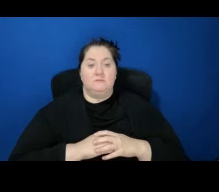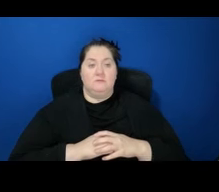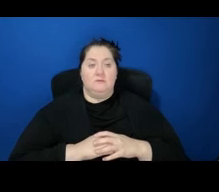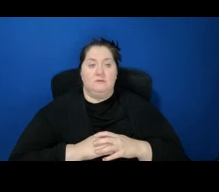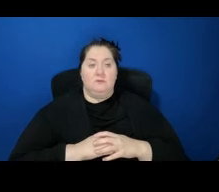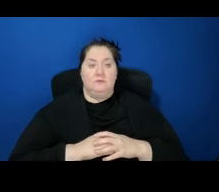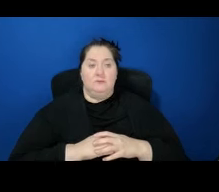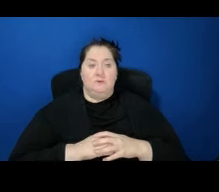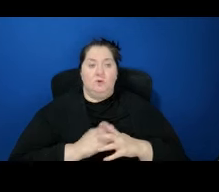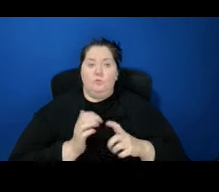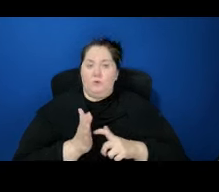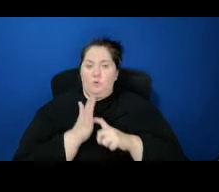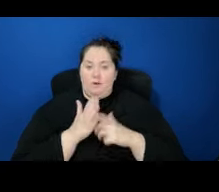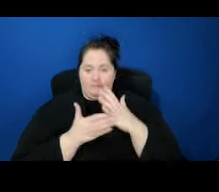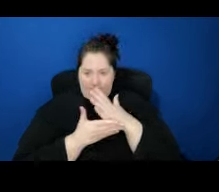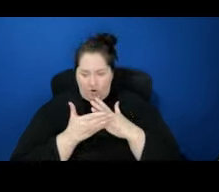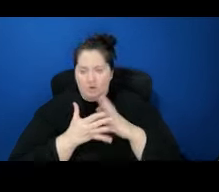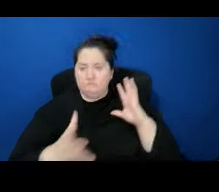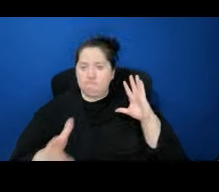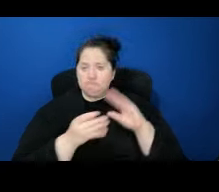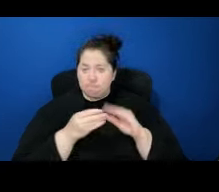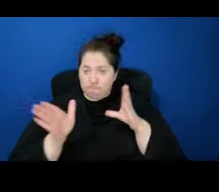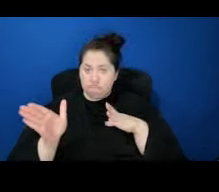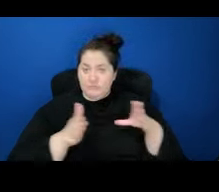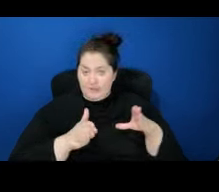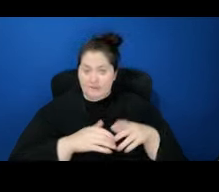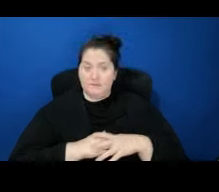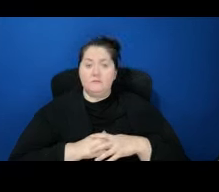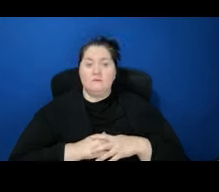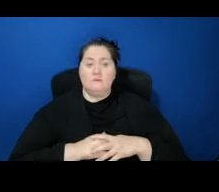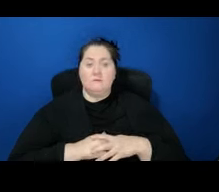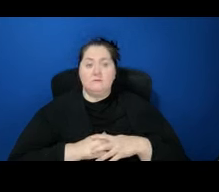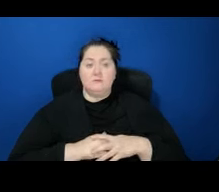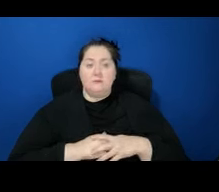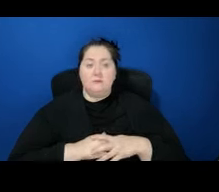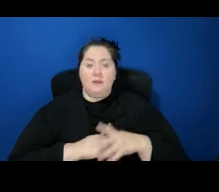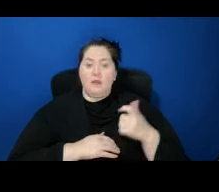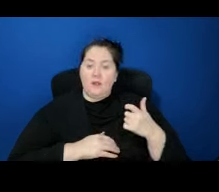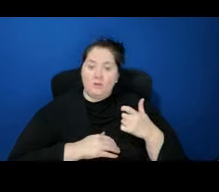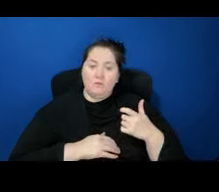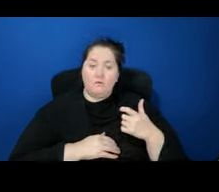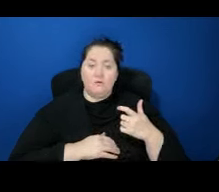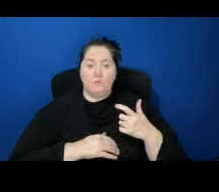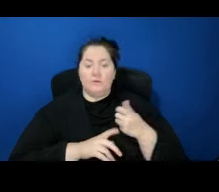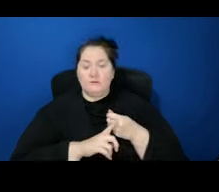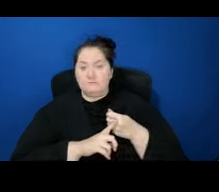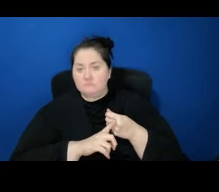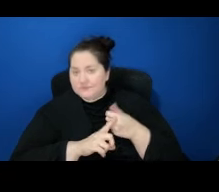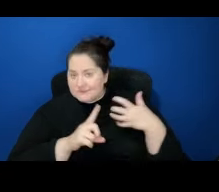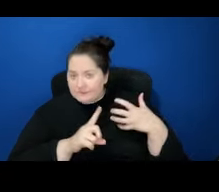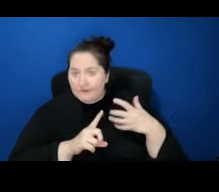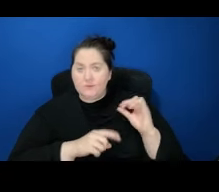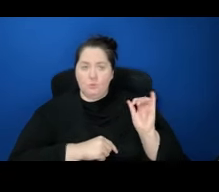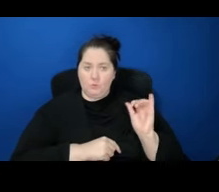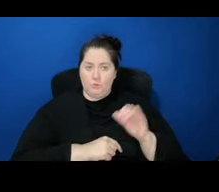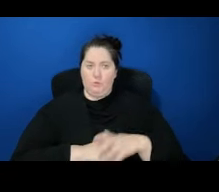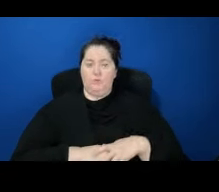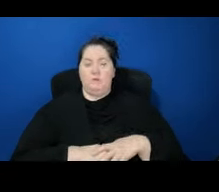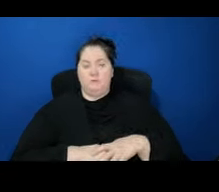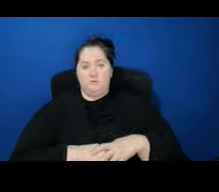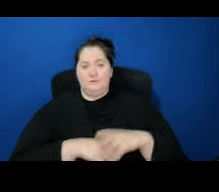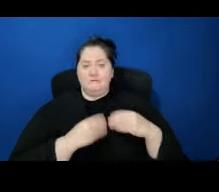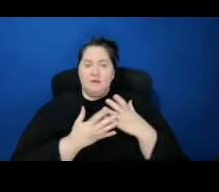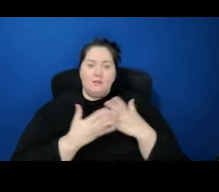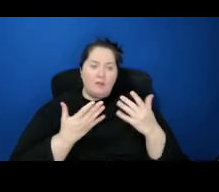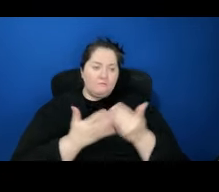This is a required element of the comprehensive plan, but one, like other elements, we've expanded and given a lot